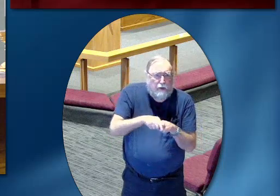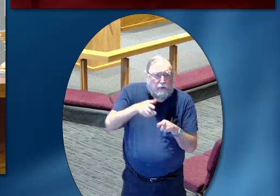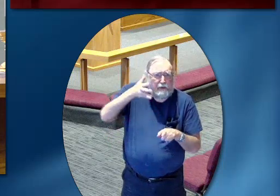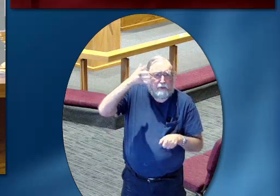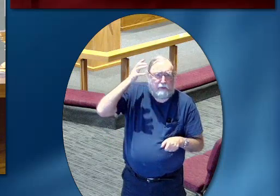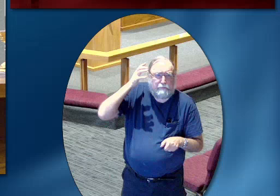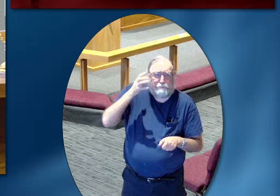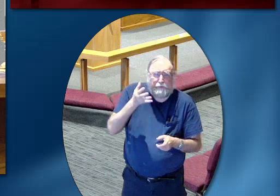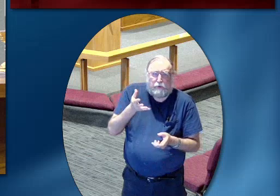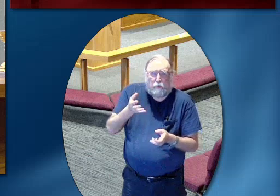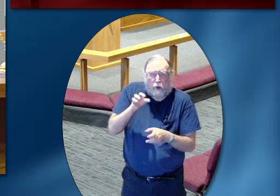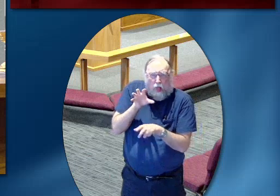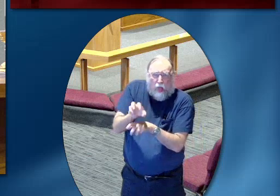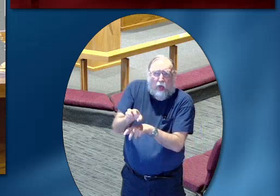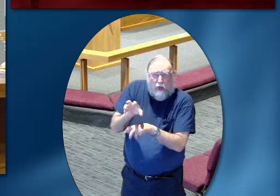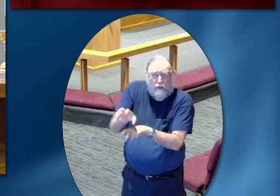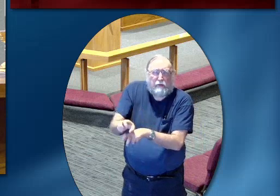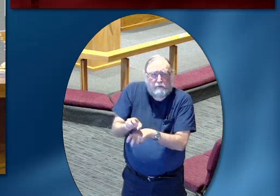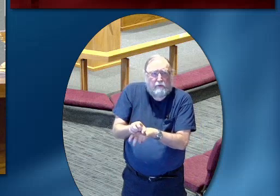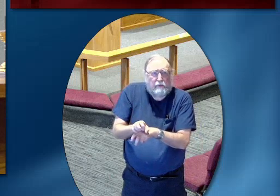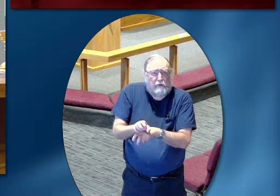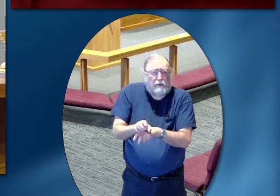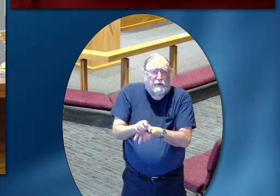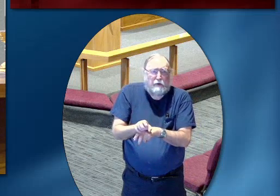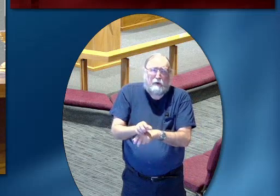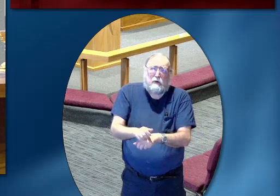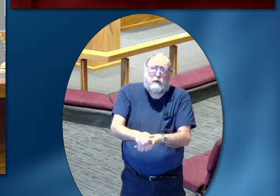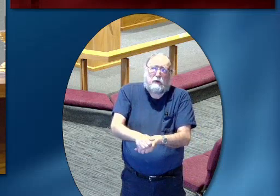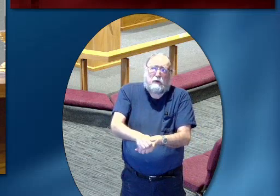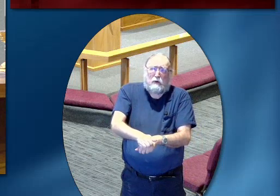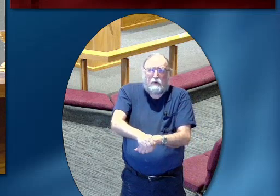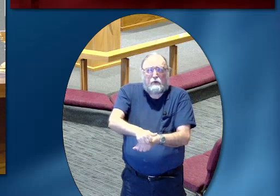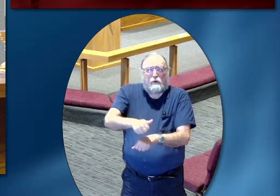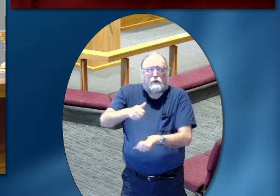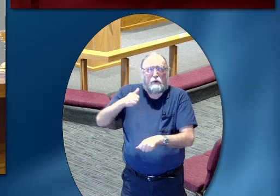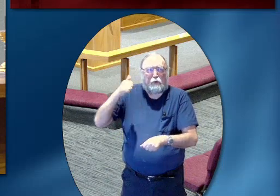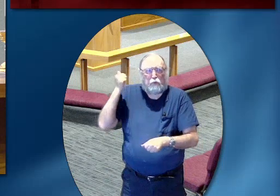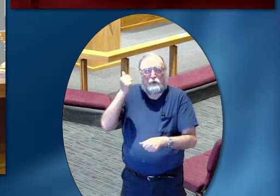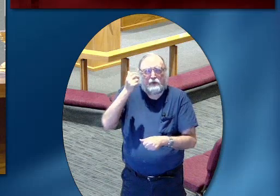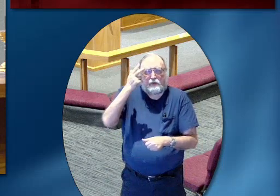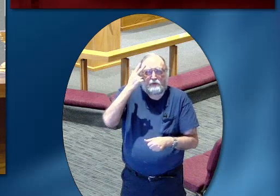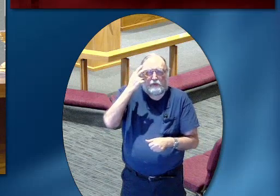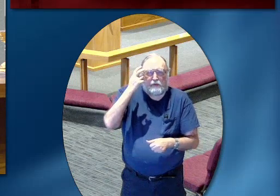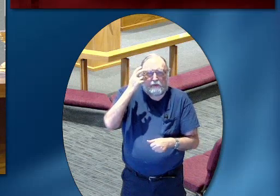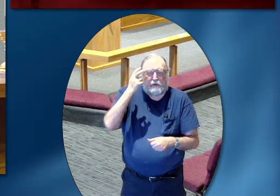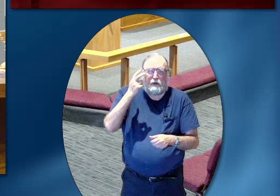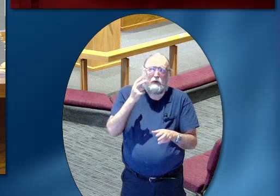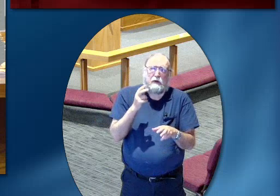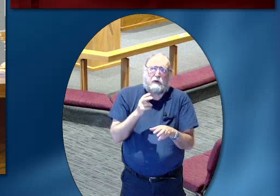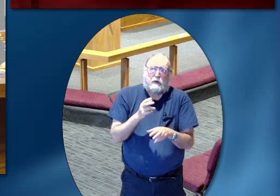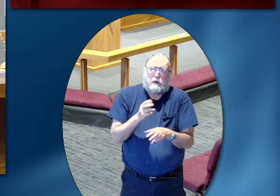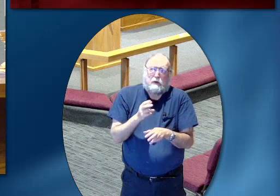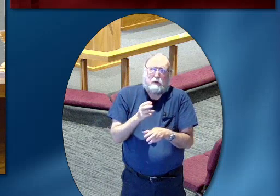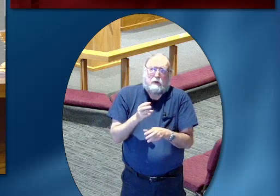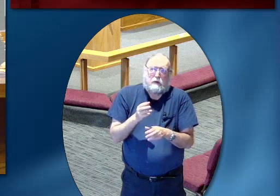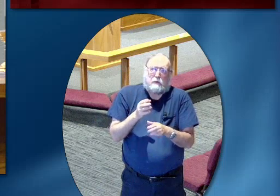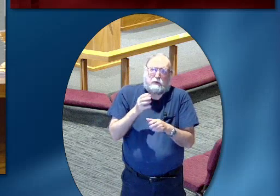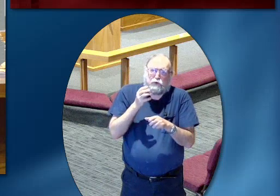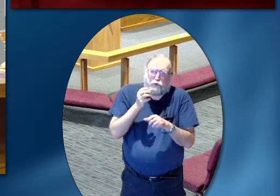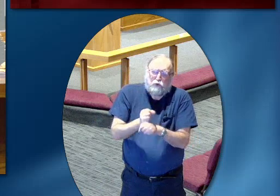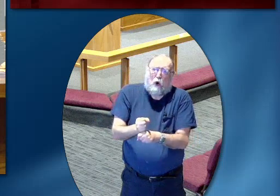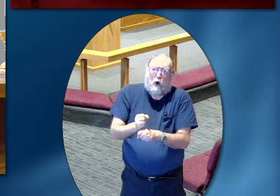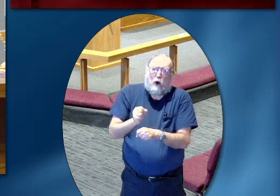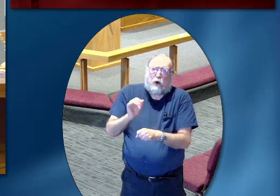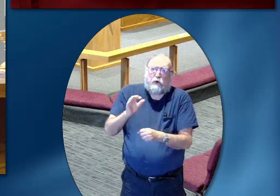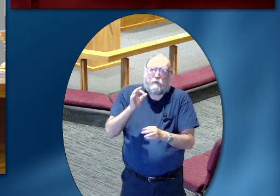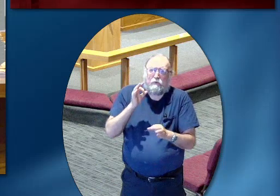roaring lion, seeking someone to devour. Resist him, firm in your